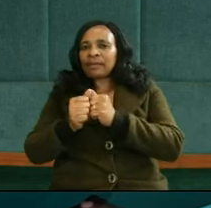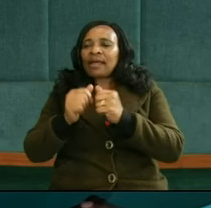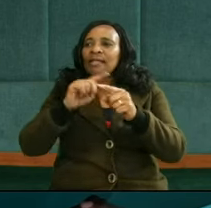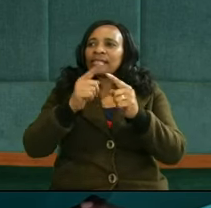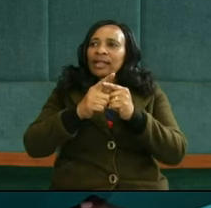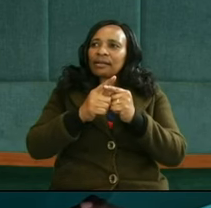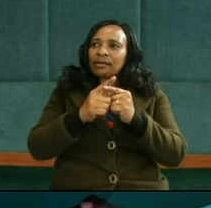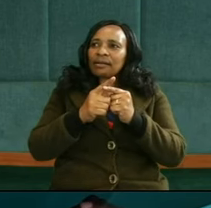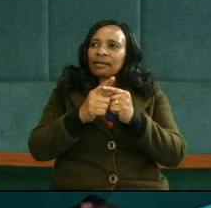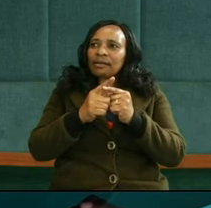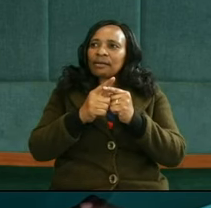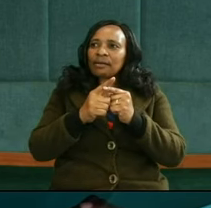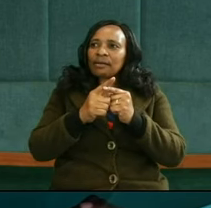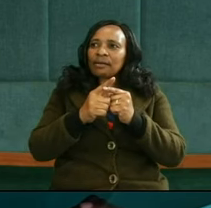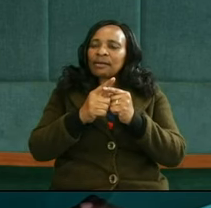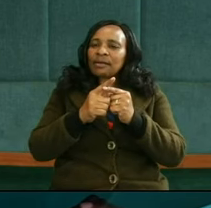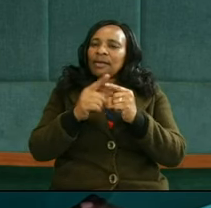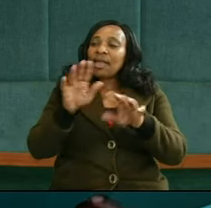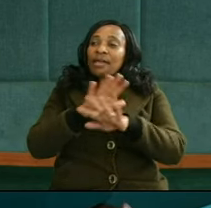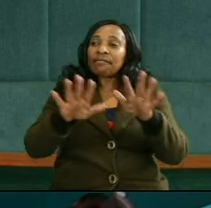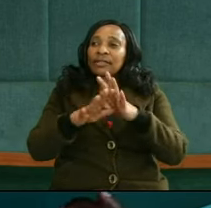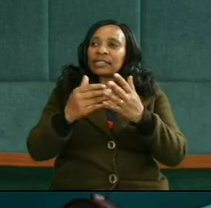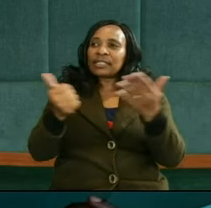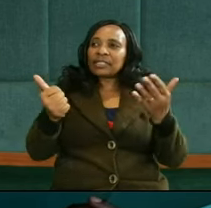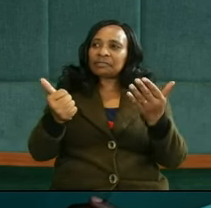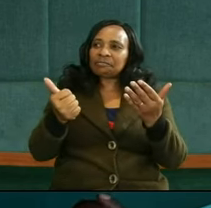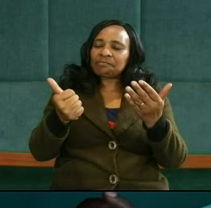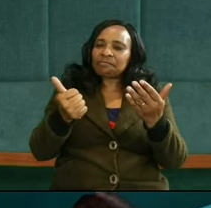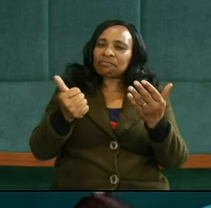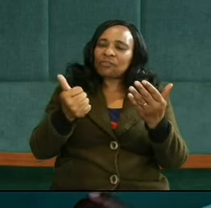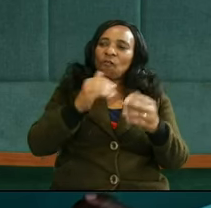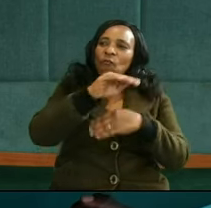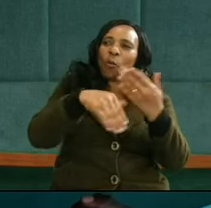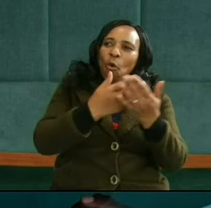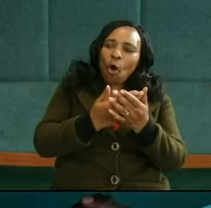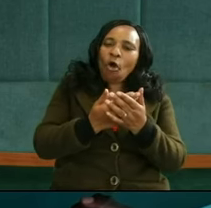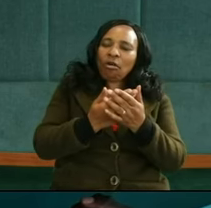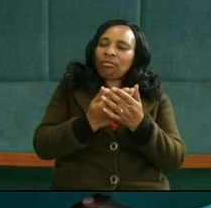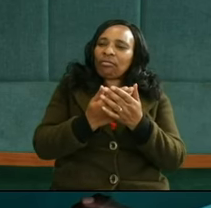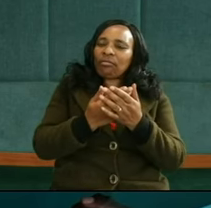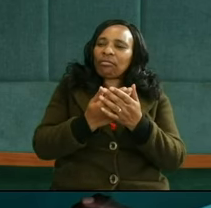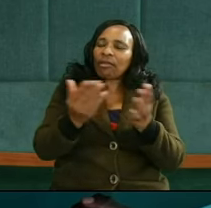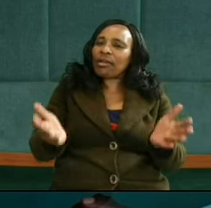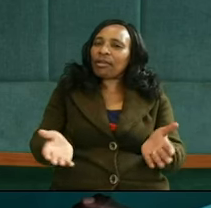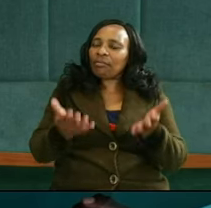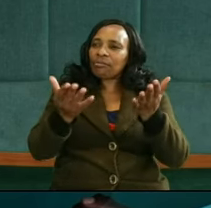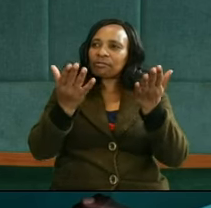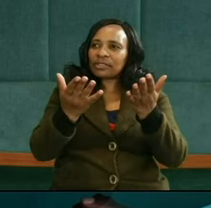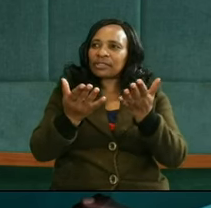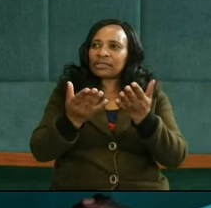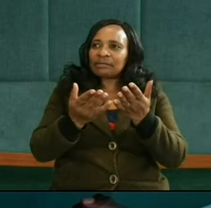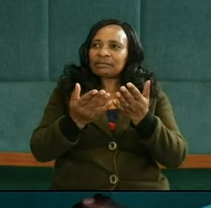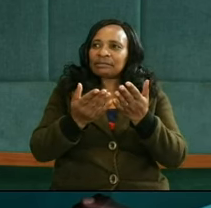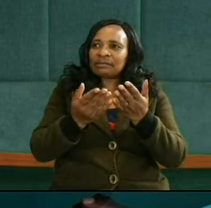burning and infanticides, and studied botany to promote agricultural improvement. In a sermon